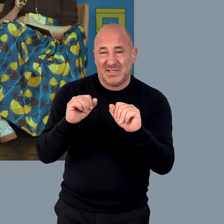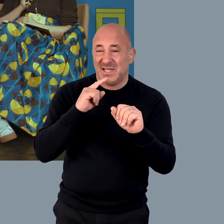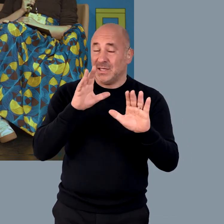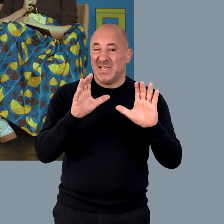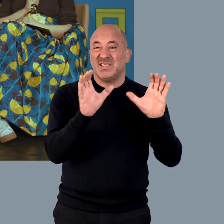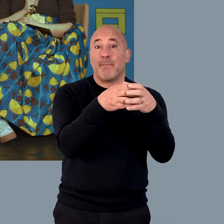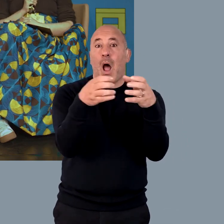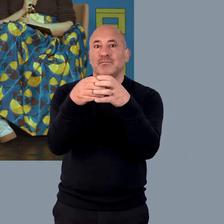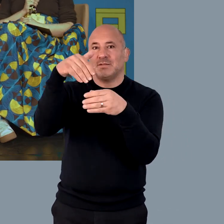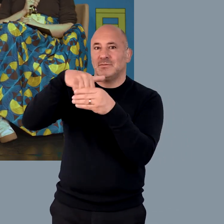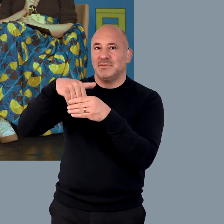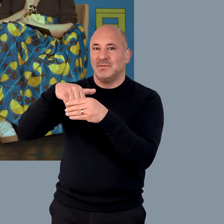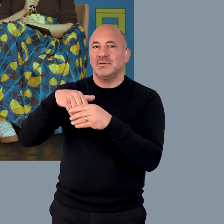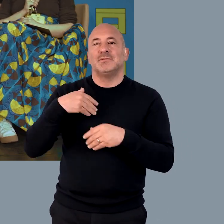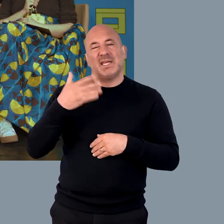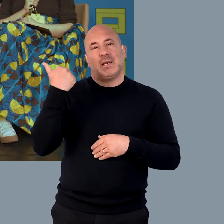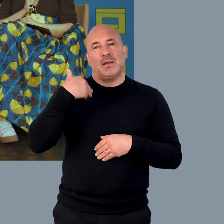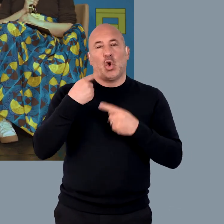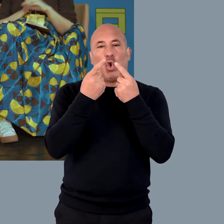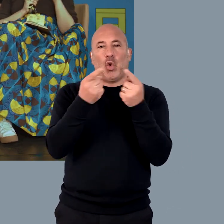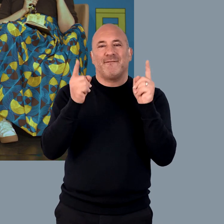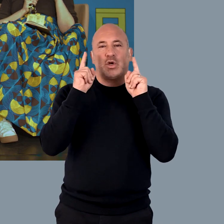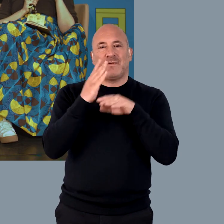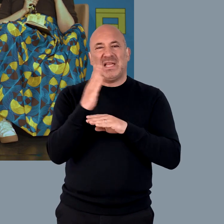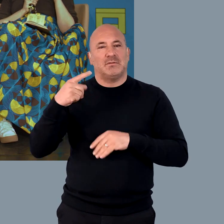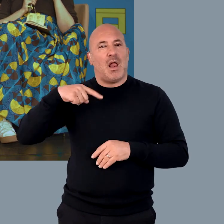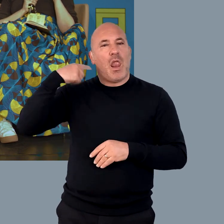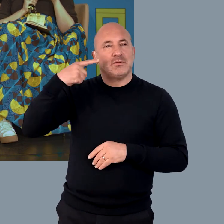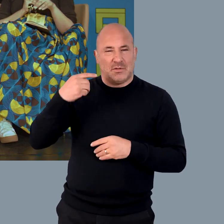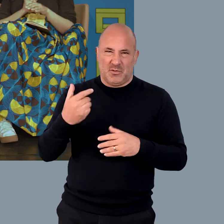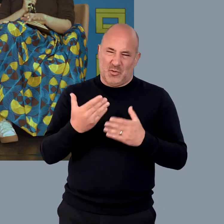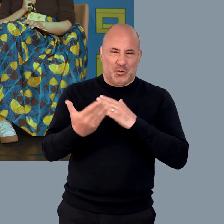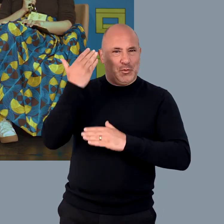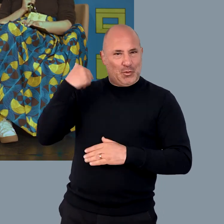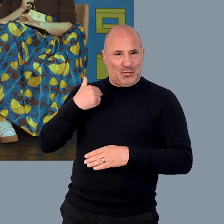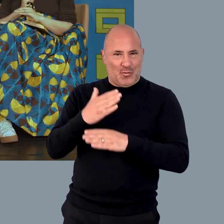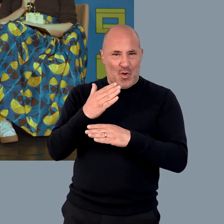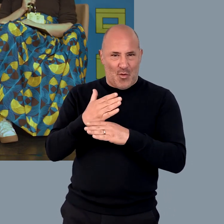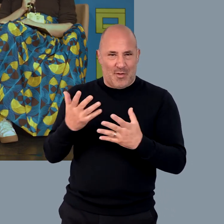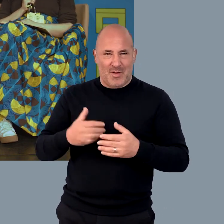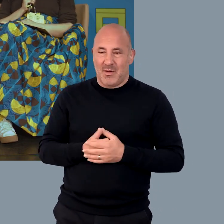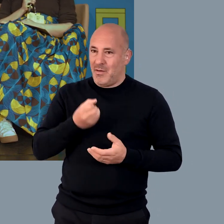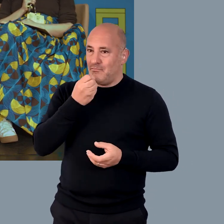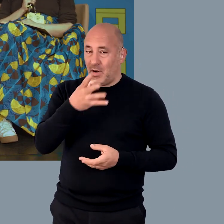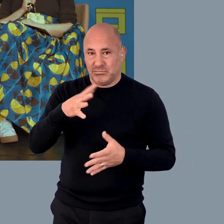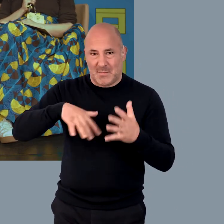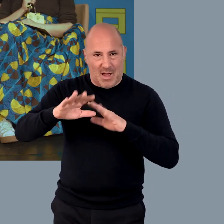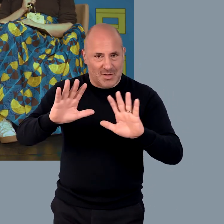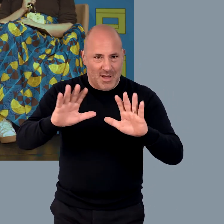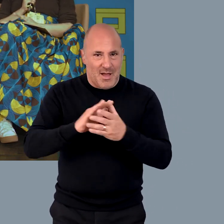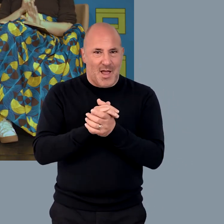Absolutely. I wouldn't say it's organisations necessarily. Okay. I would say departments almost. I worked at the University of East